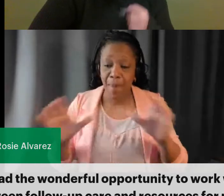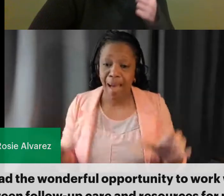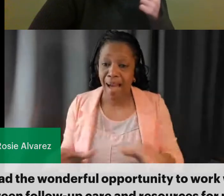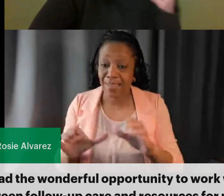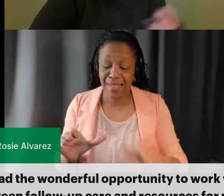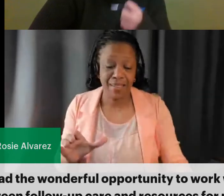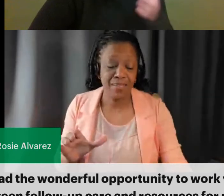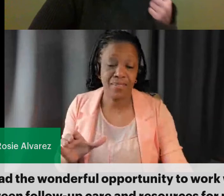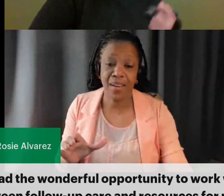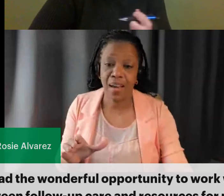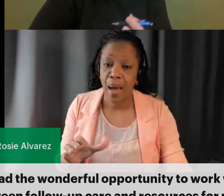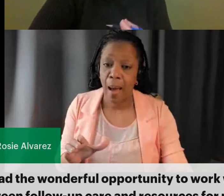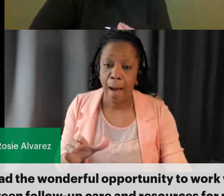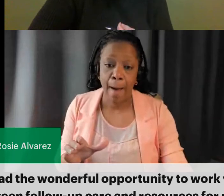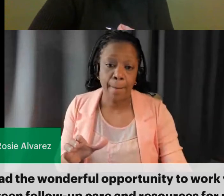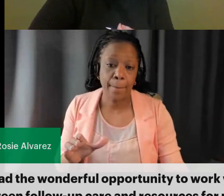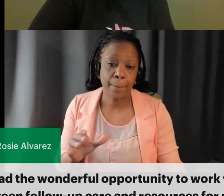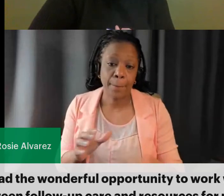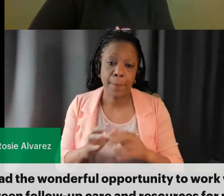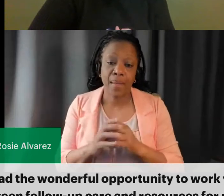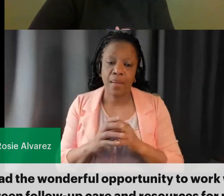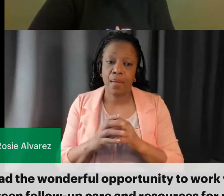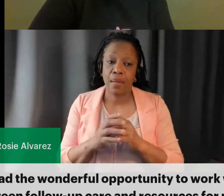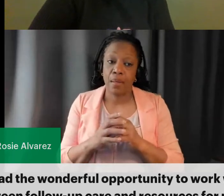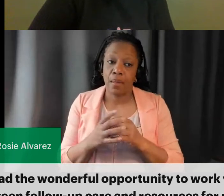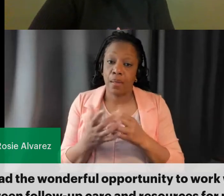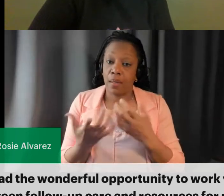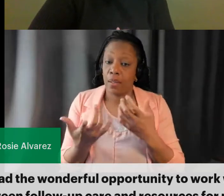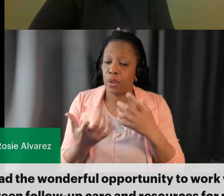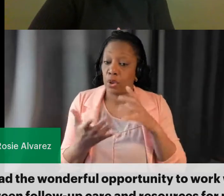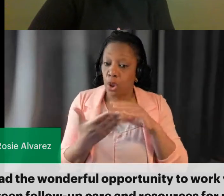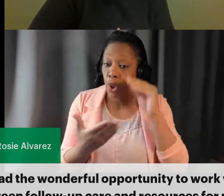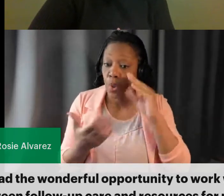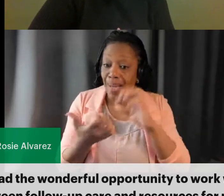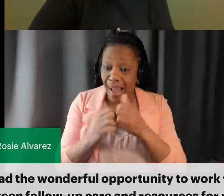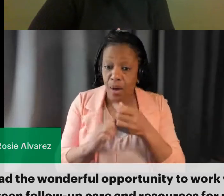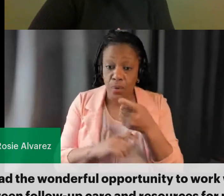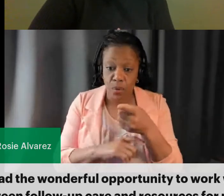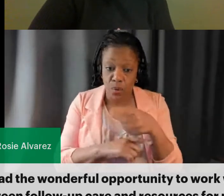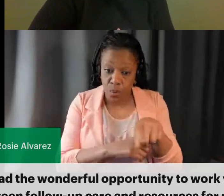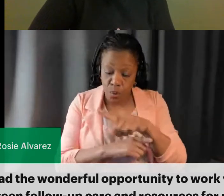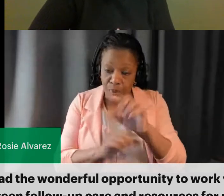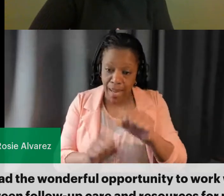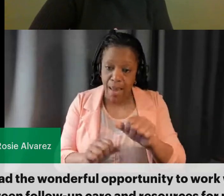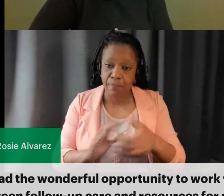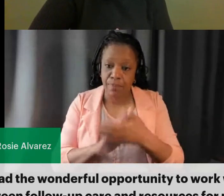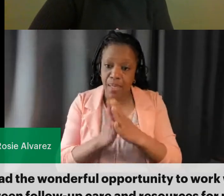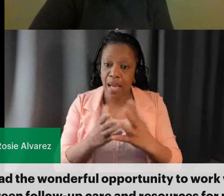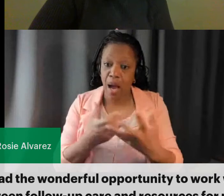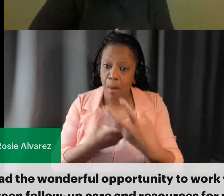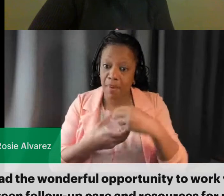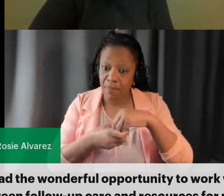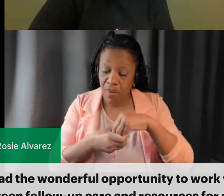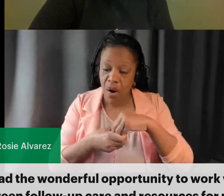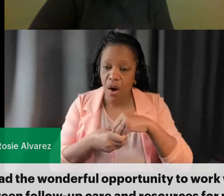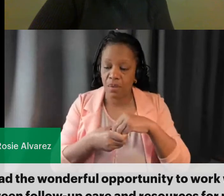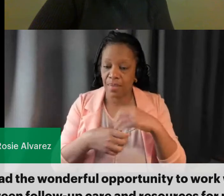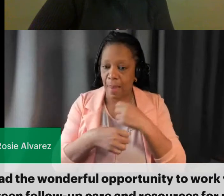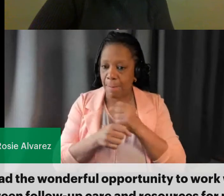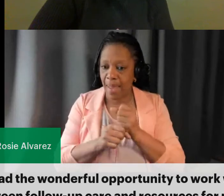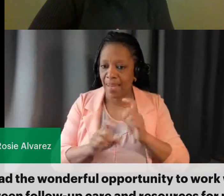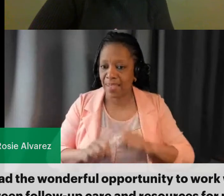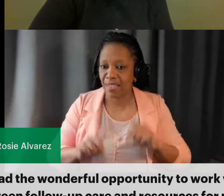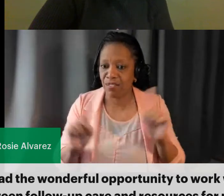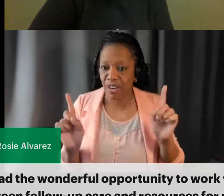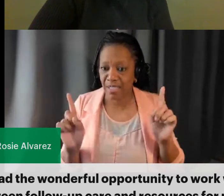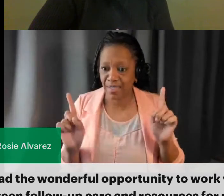and how you can actively get involved in making a difference there. So if it is shopping your local farmers market to